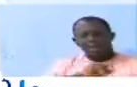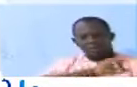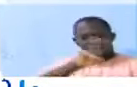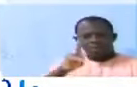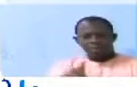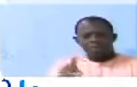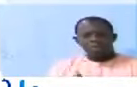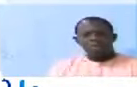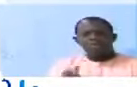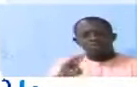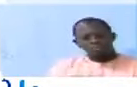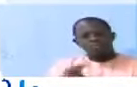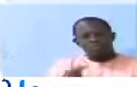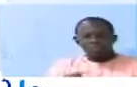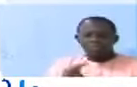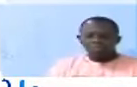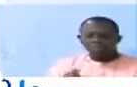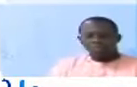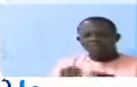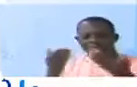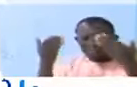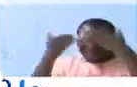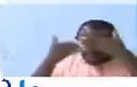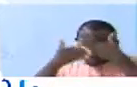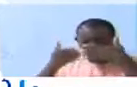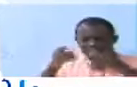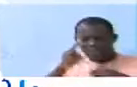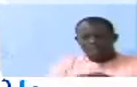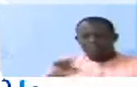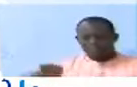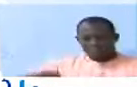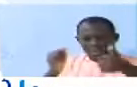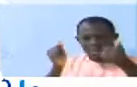When we were there until it started getting dark,